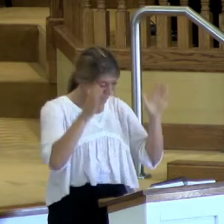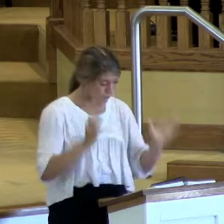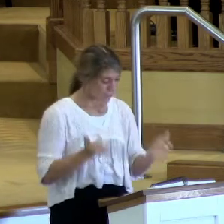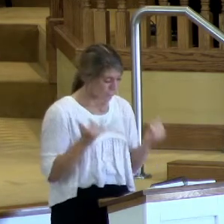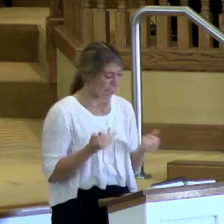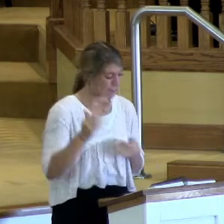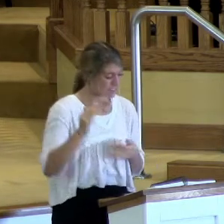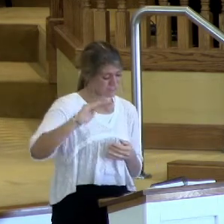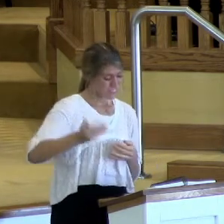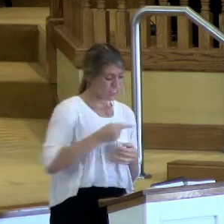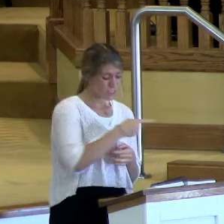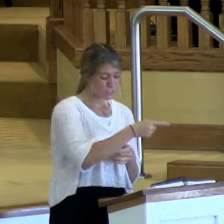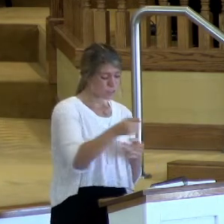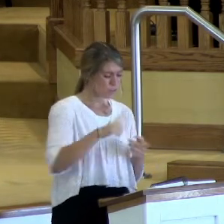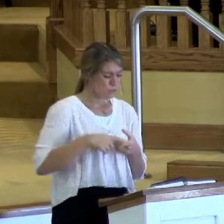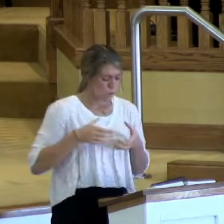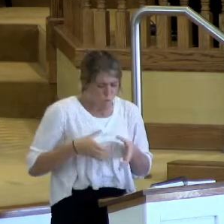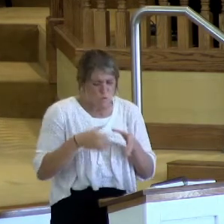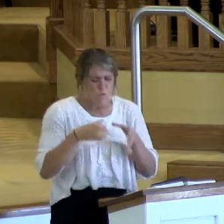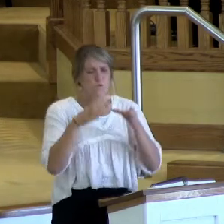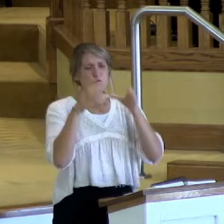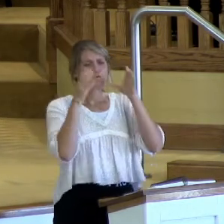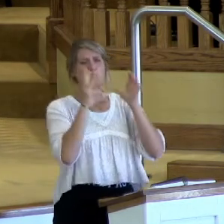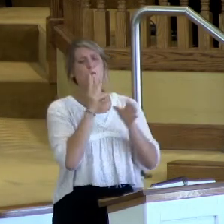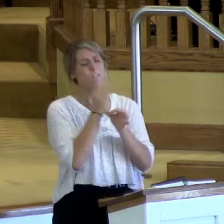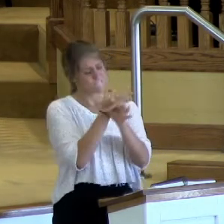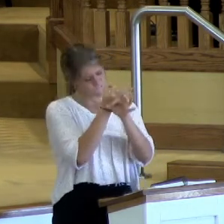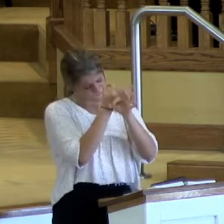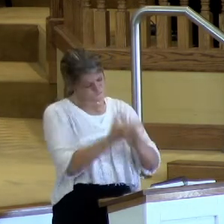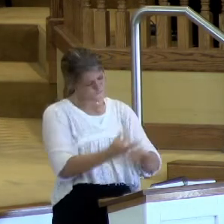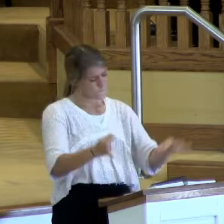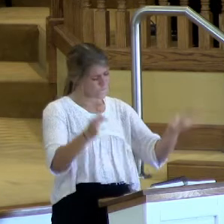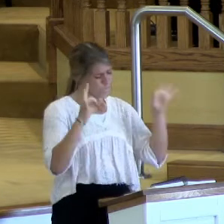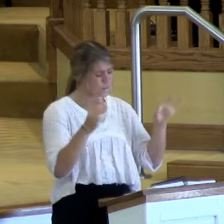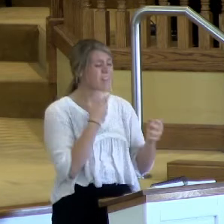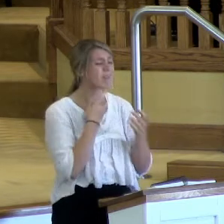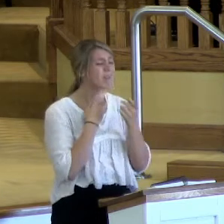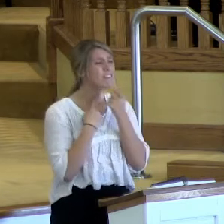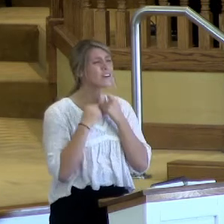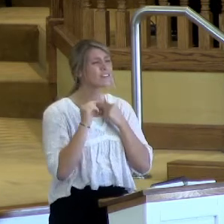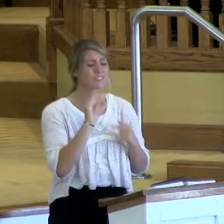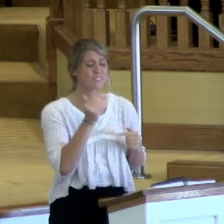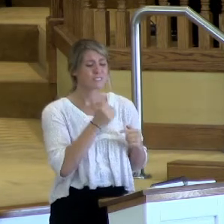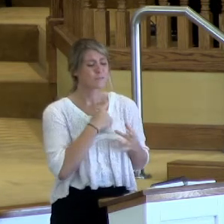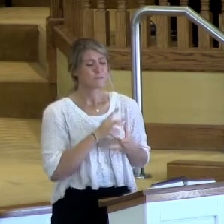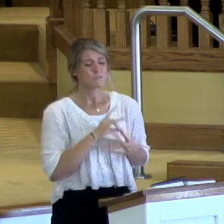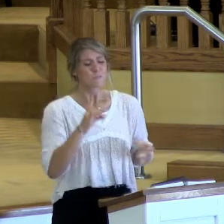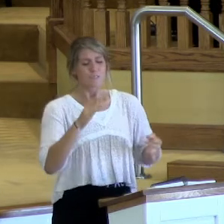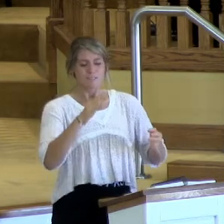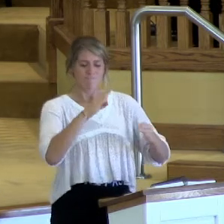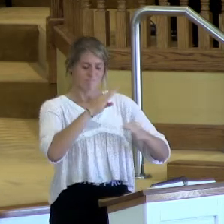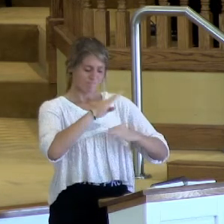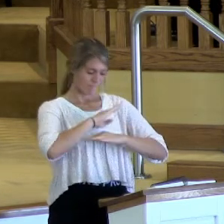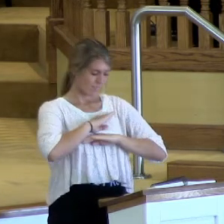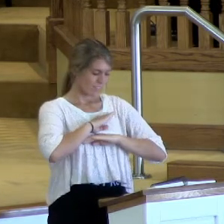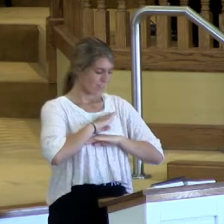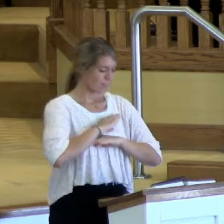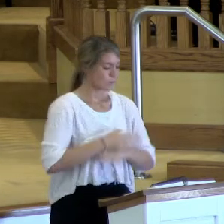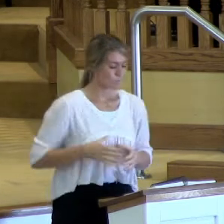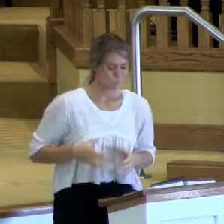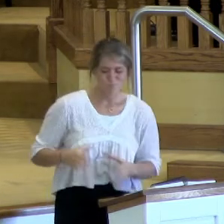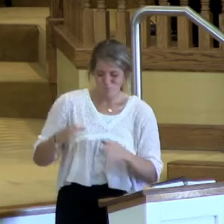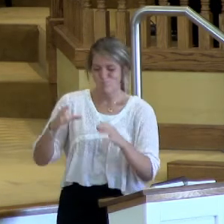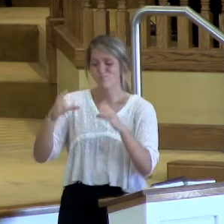Savior now invites you to the water free, where thirsting spirits can be satisfied. You sing.